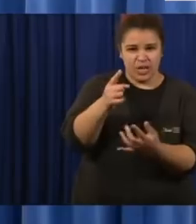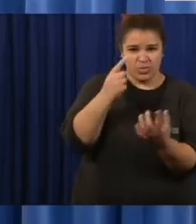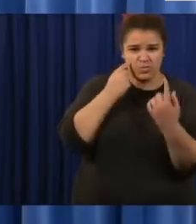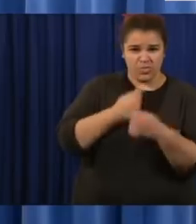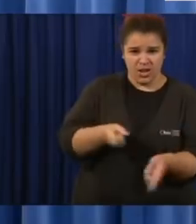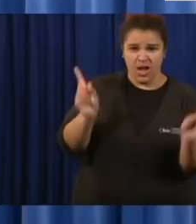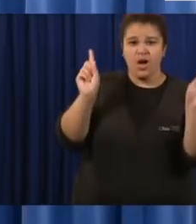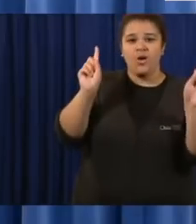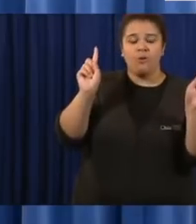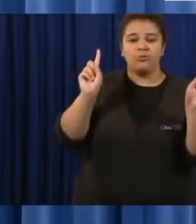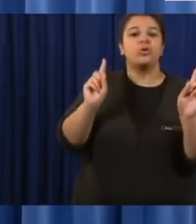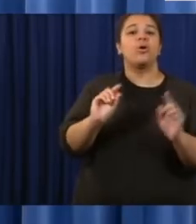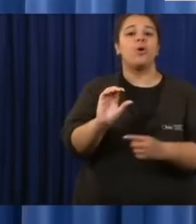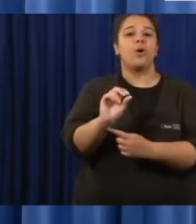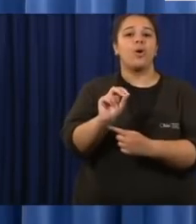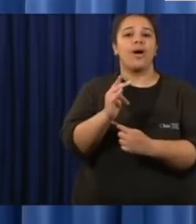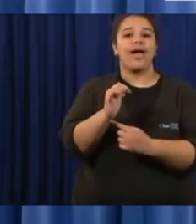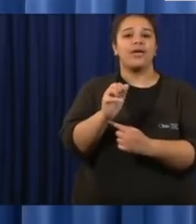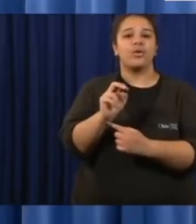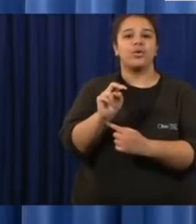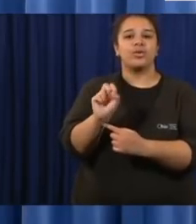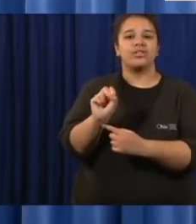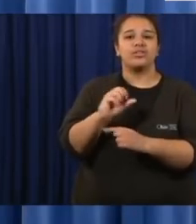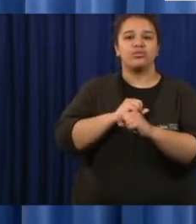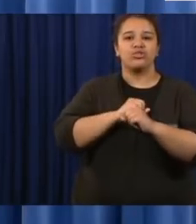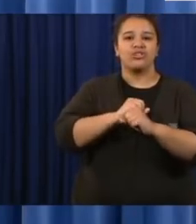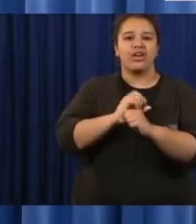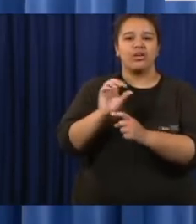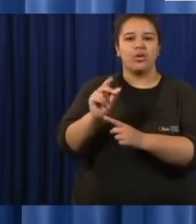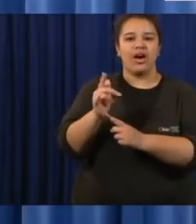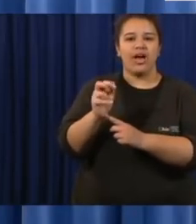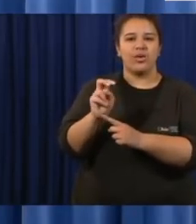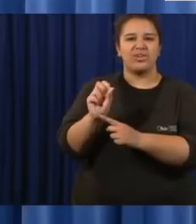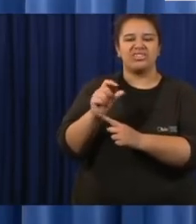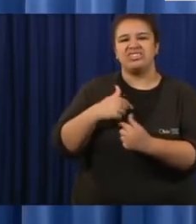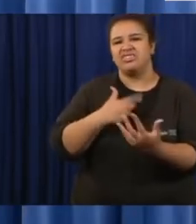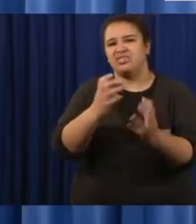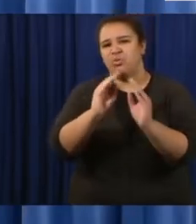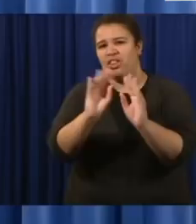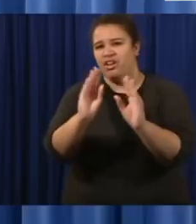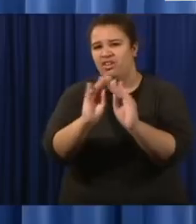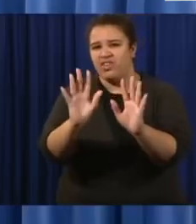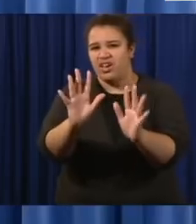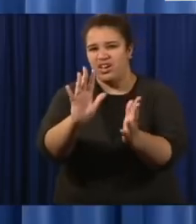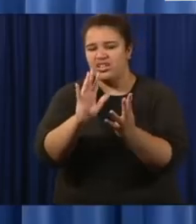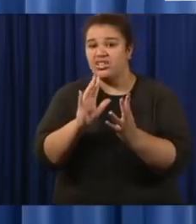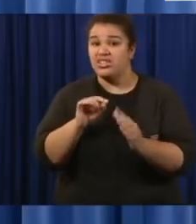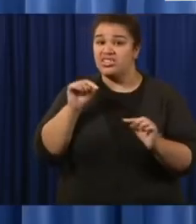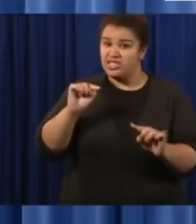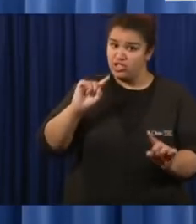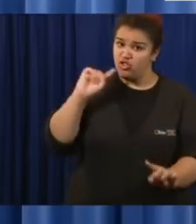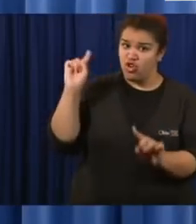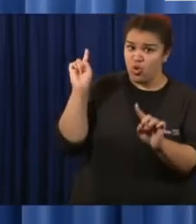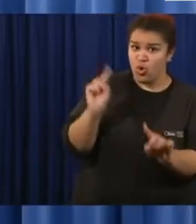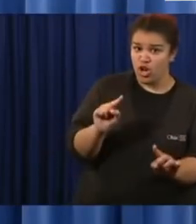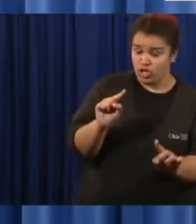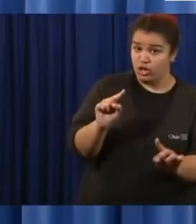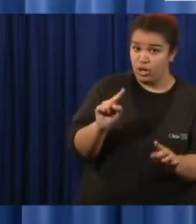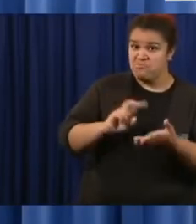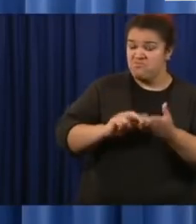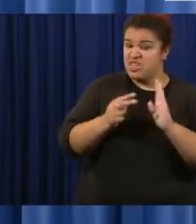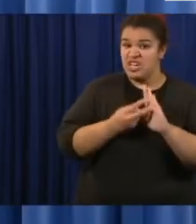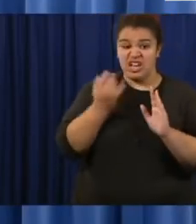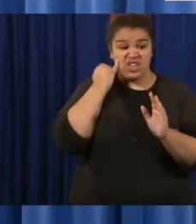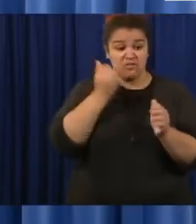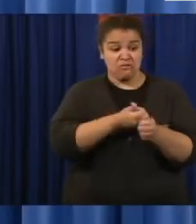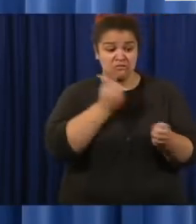Ohioans protecting Ohioans. Is this an order with criminal penalties, or is this just a health advisory with